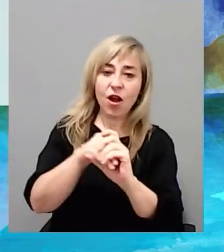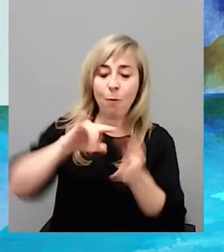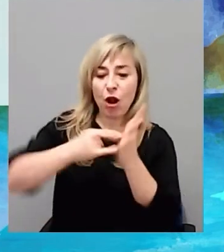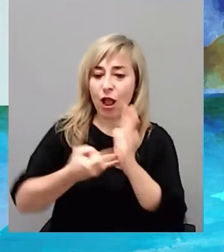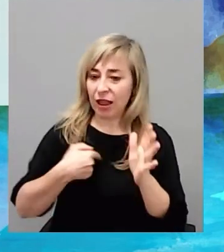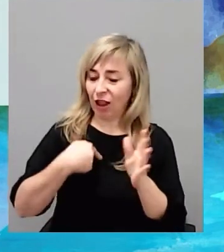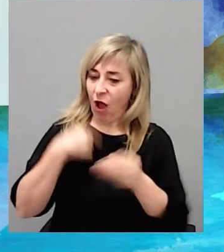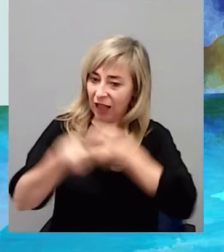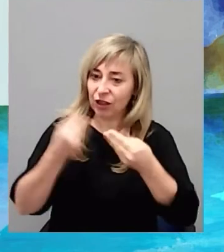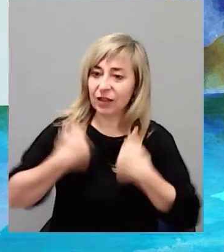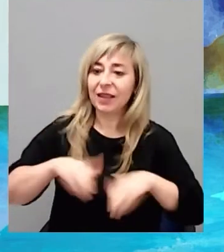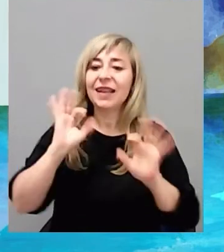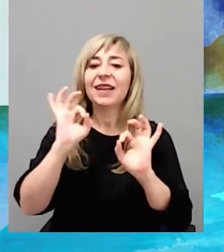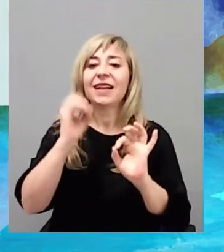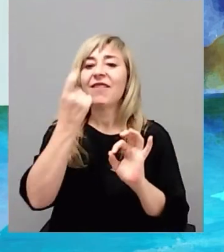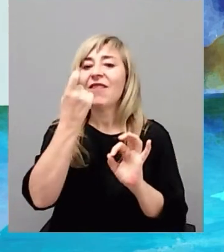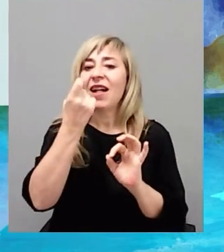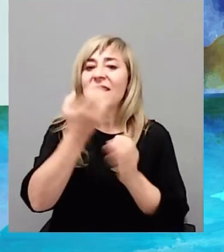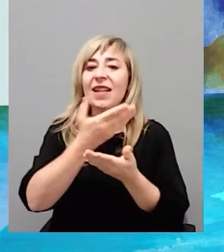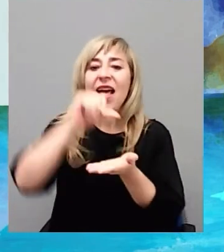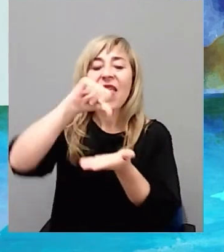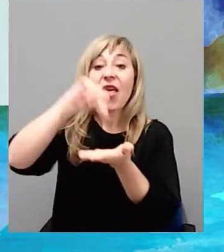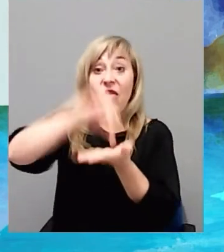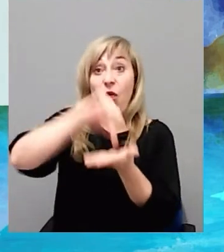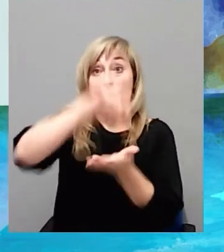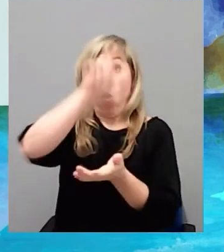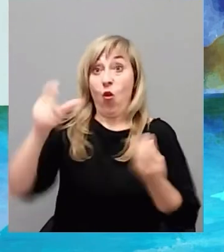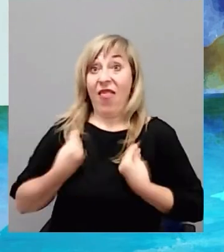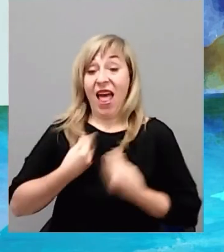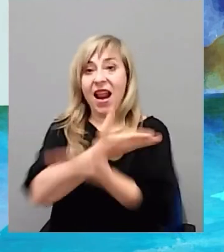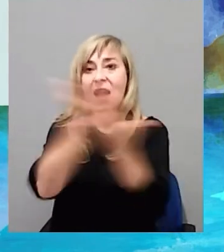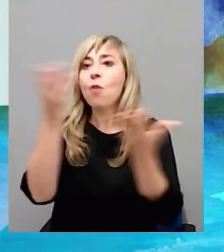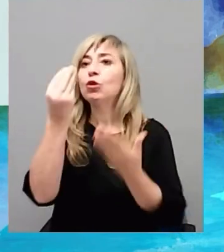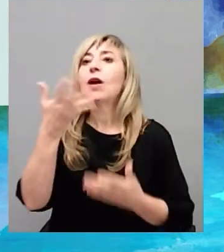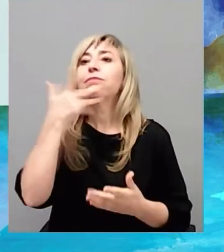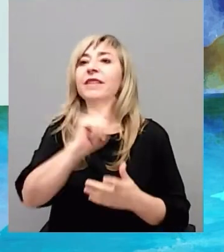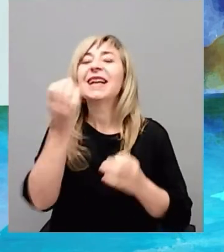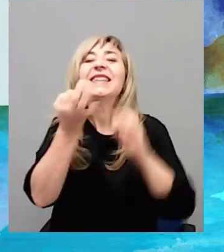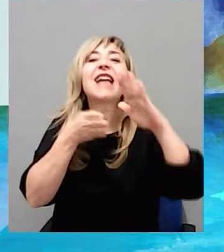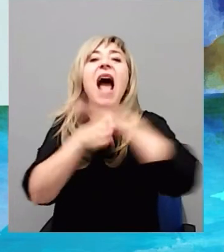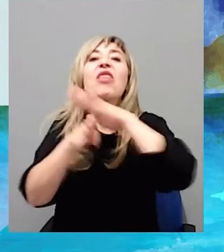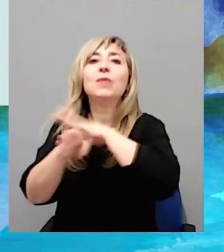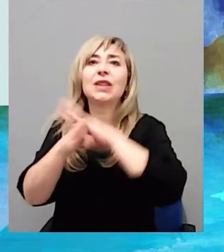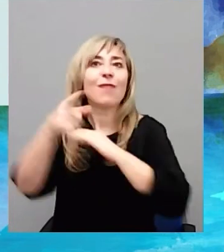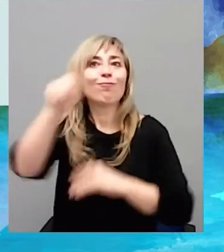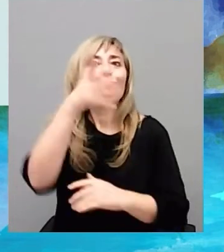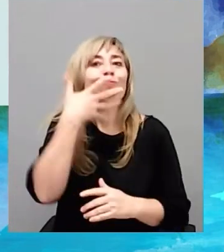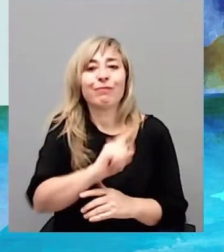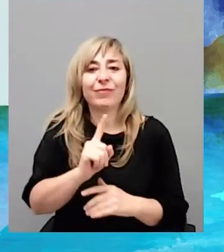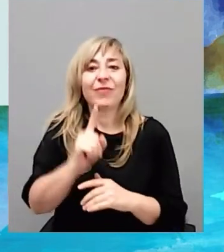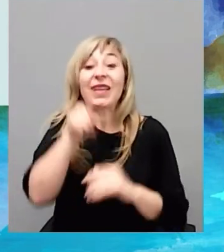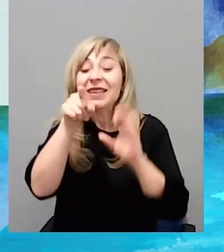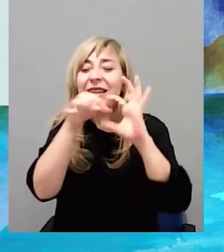In our projects, we have the lack of knowledge by citizens of what accessibility really